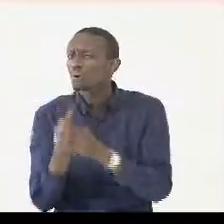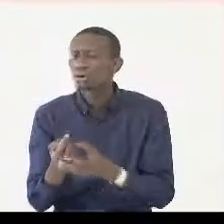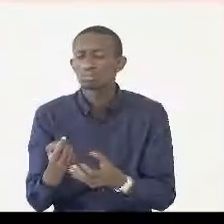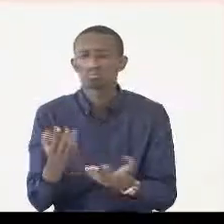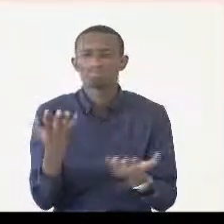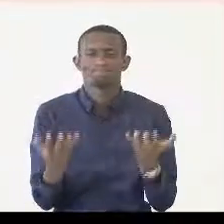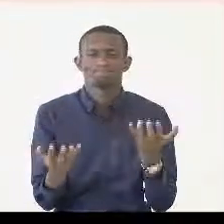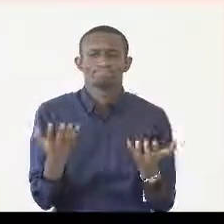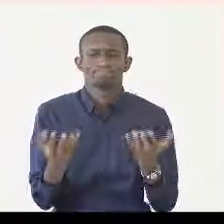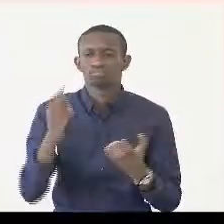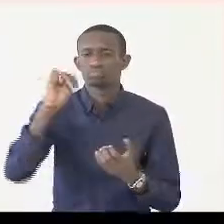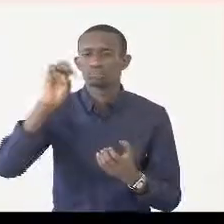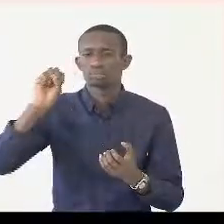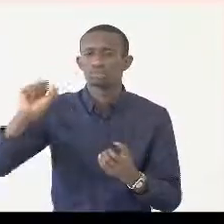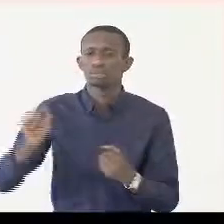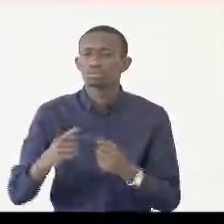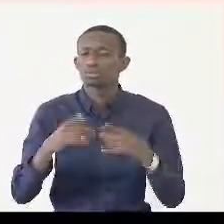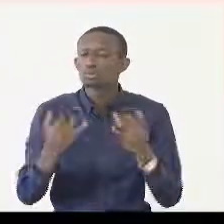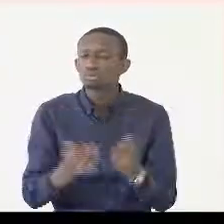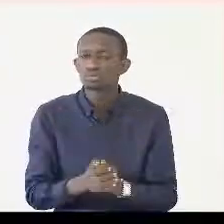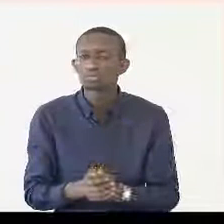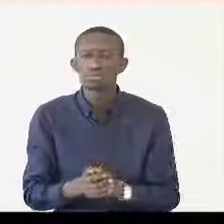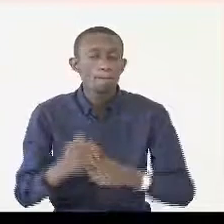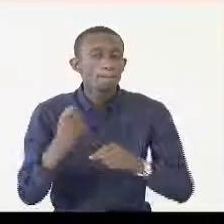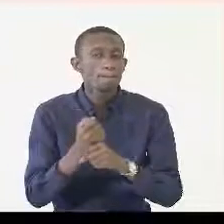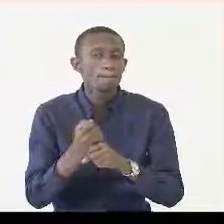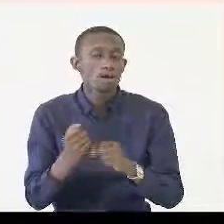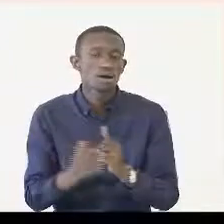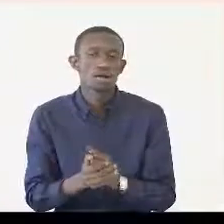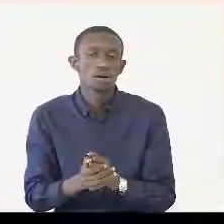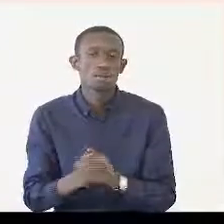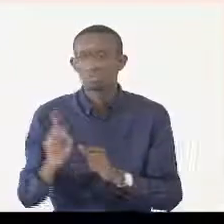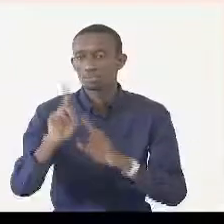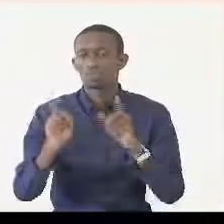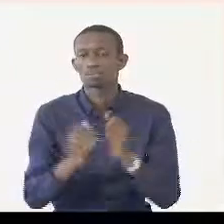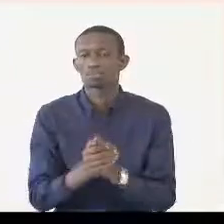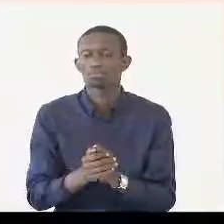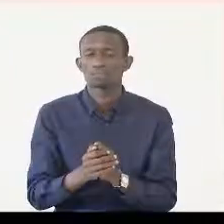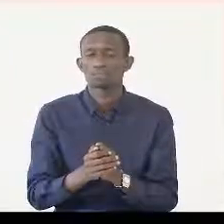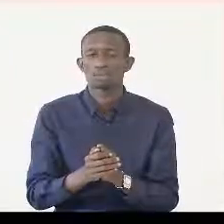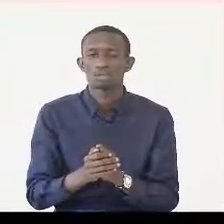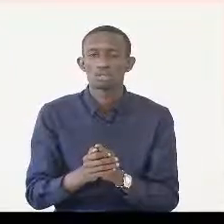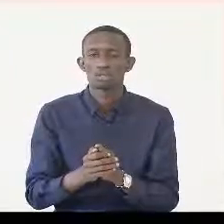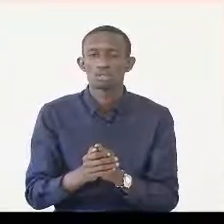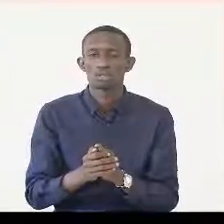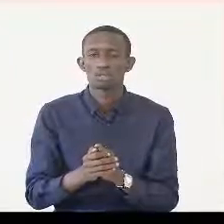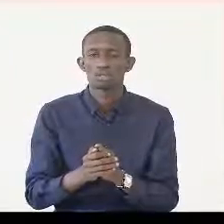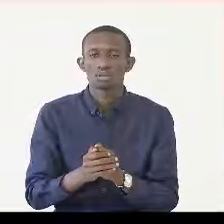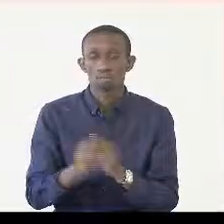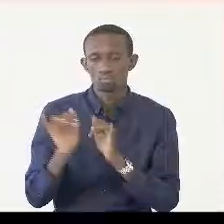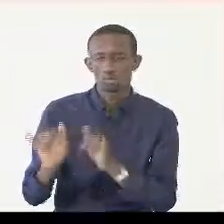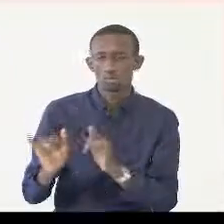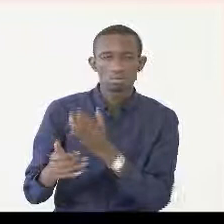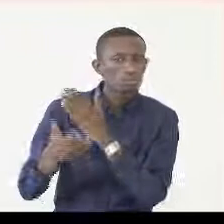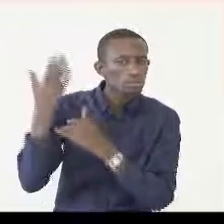to do the problem that we left the last lesson, and we do